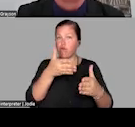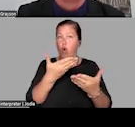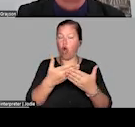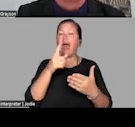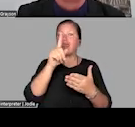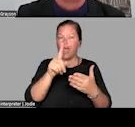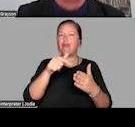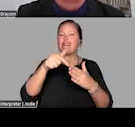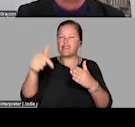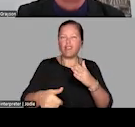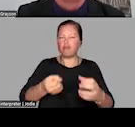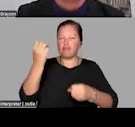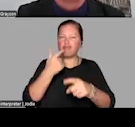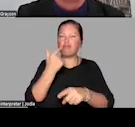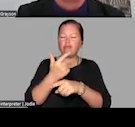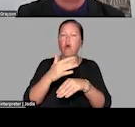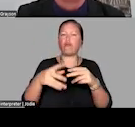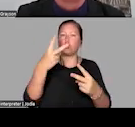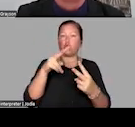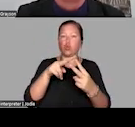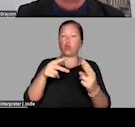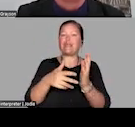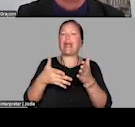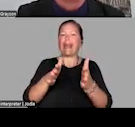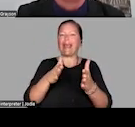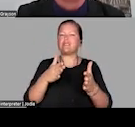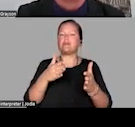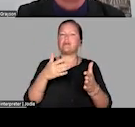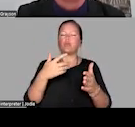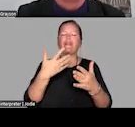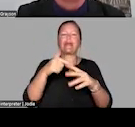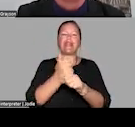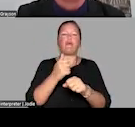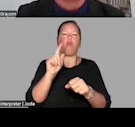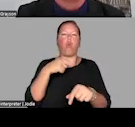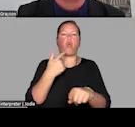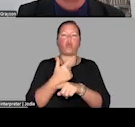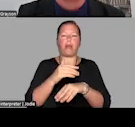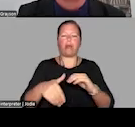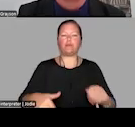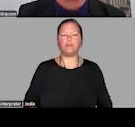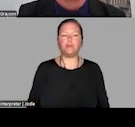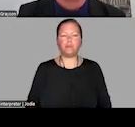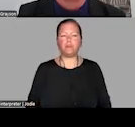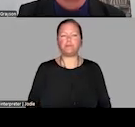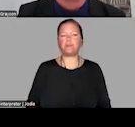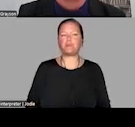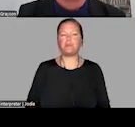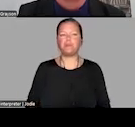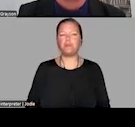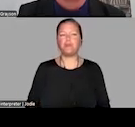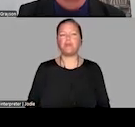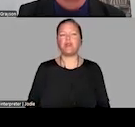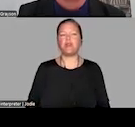dive into two techniques, giving some examples on what we are working on. All right, so first, I